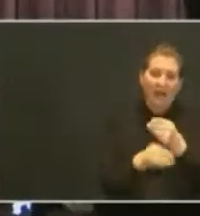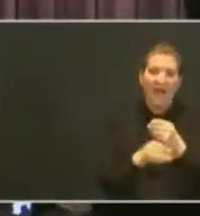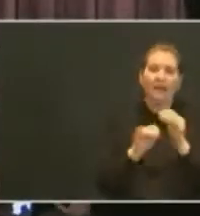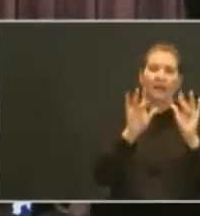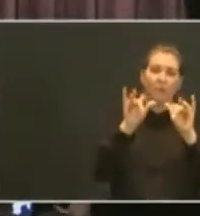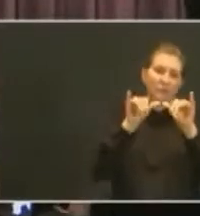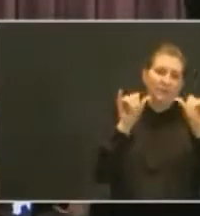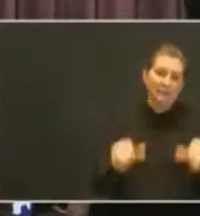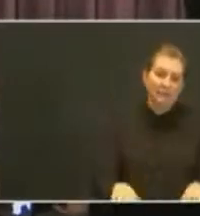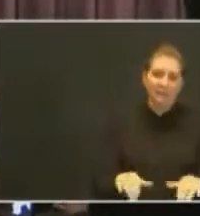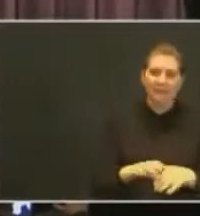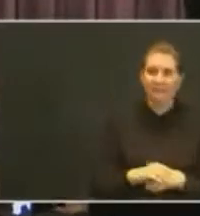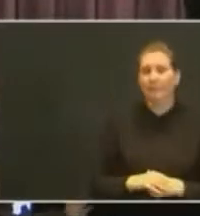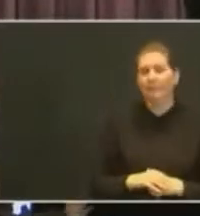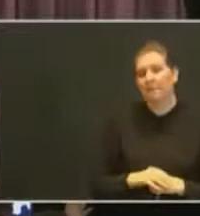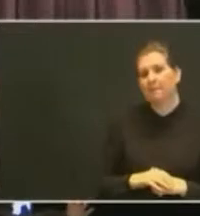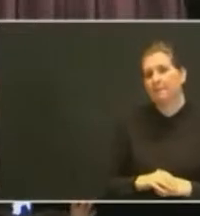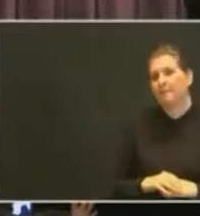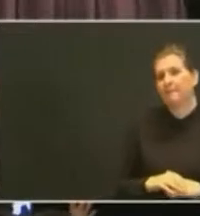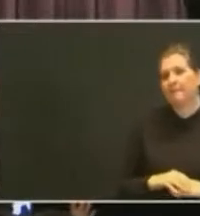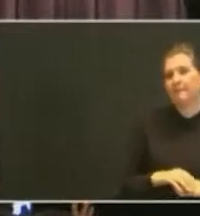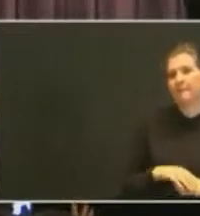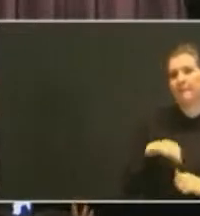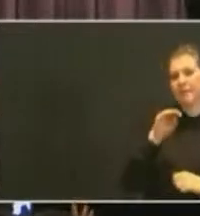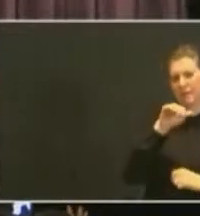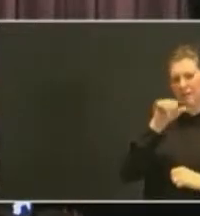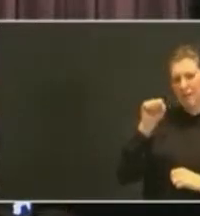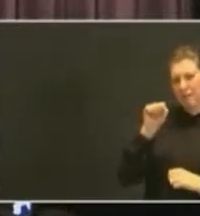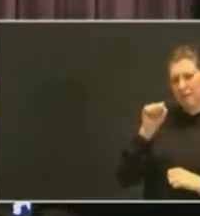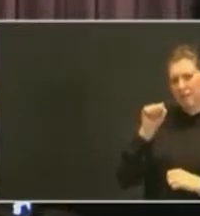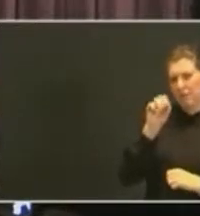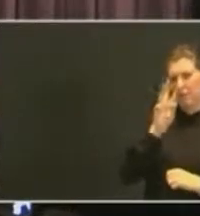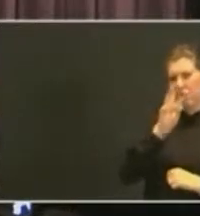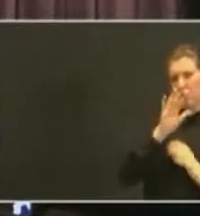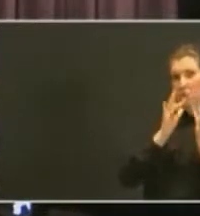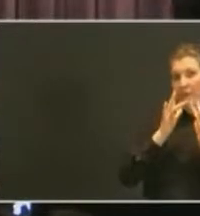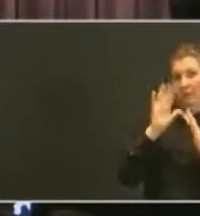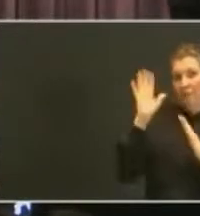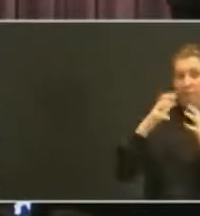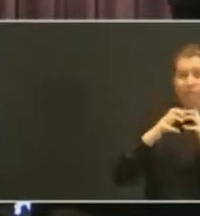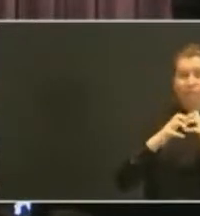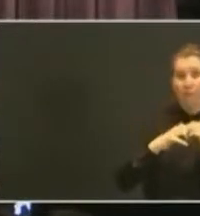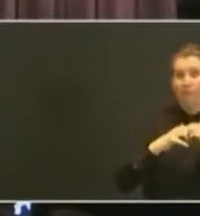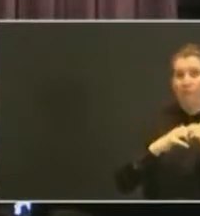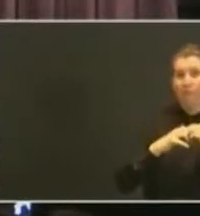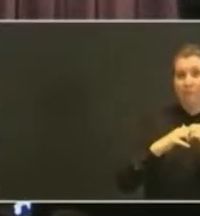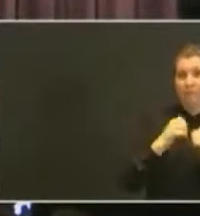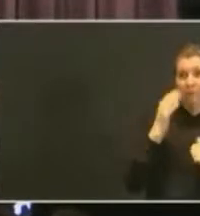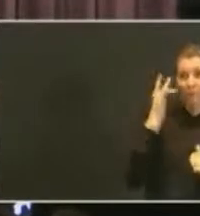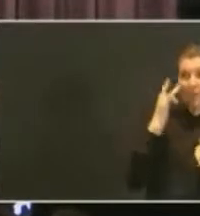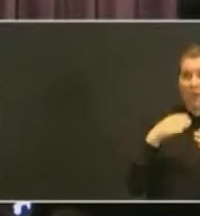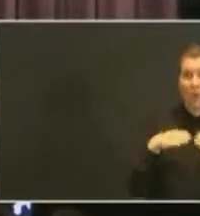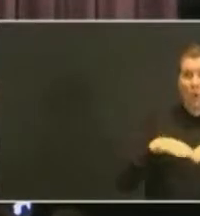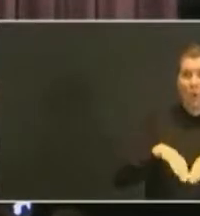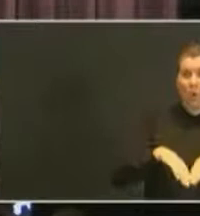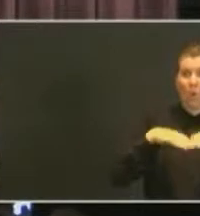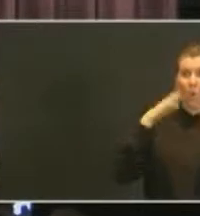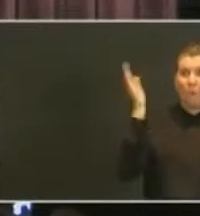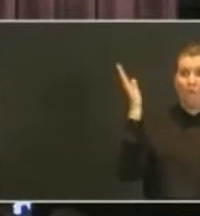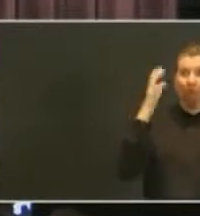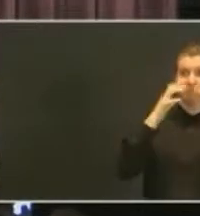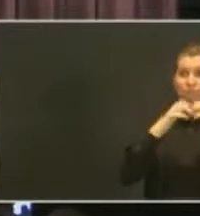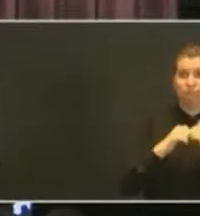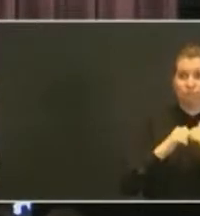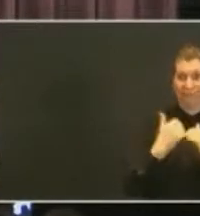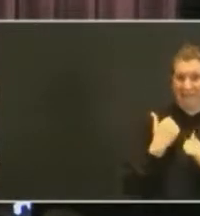to do. The website crashed when they went to a wider eligibility. On Monday, will